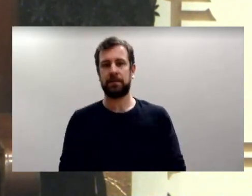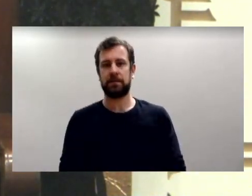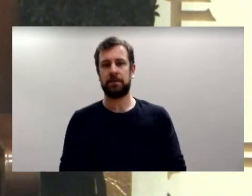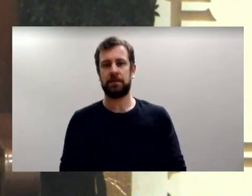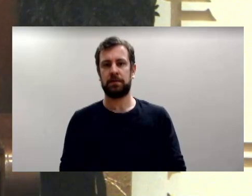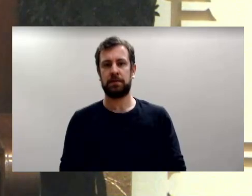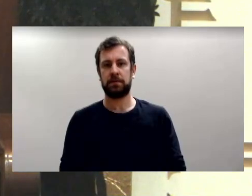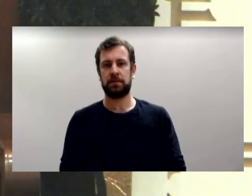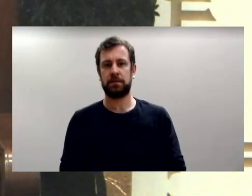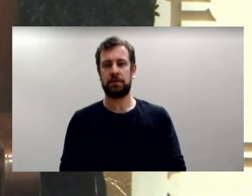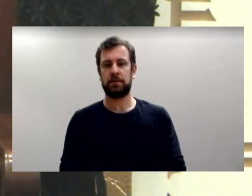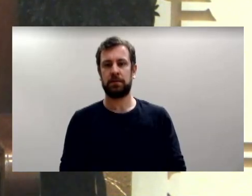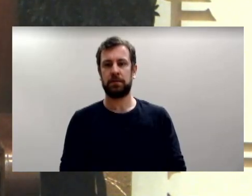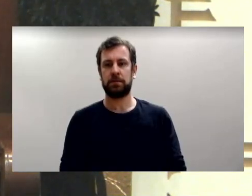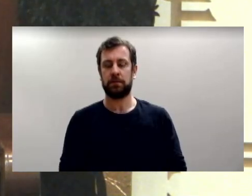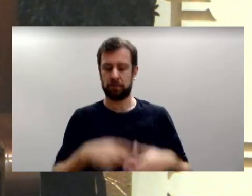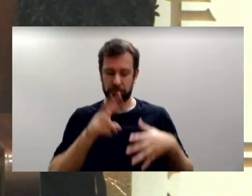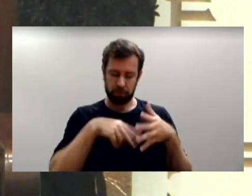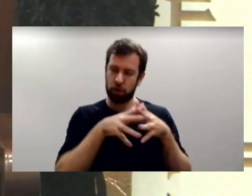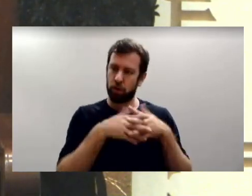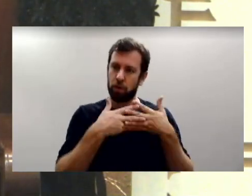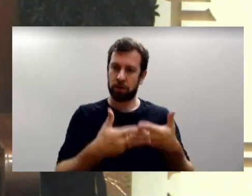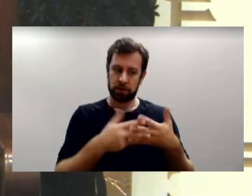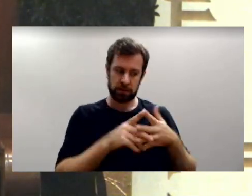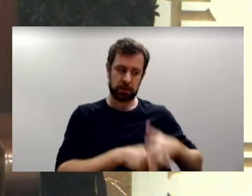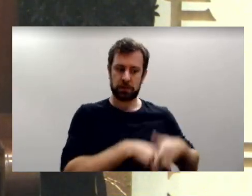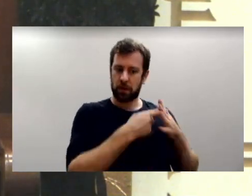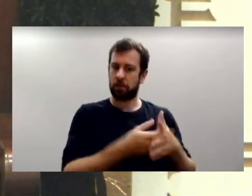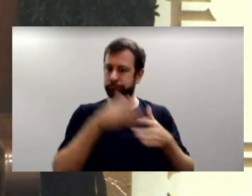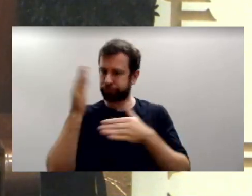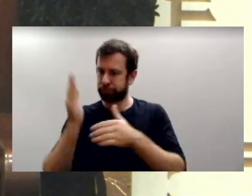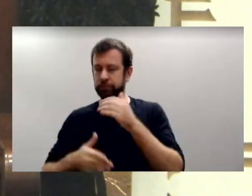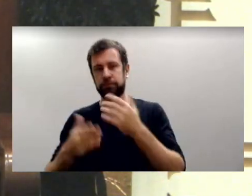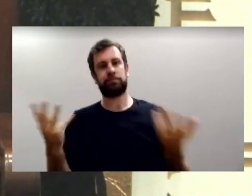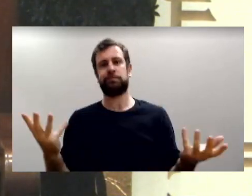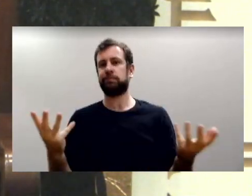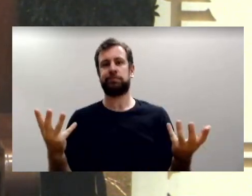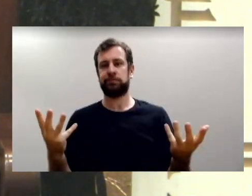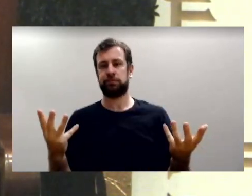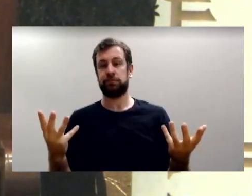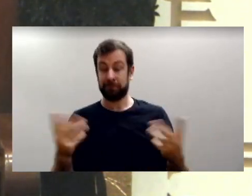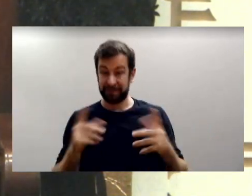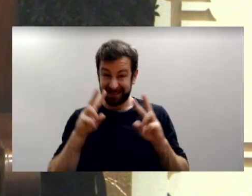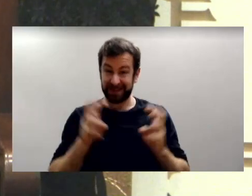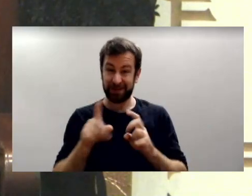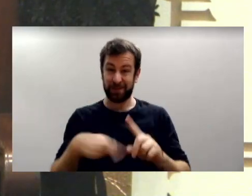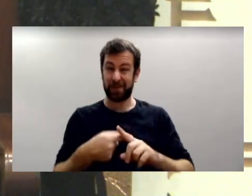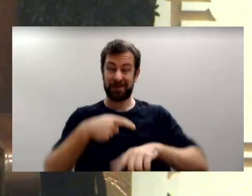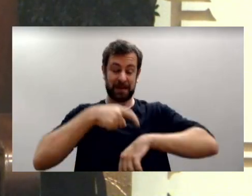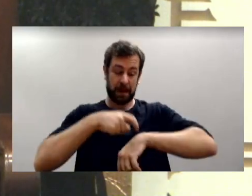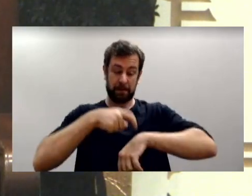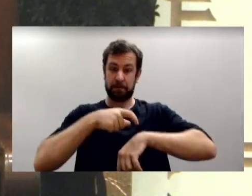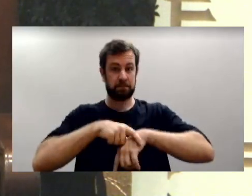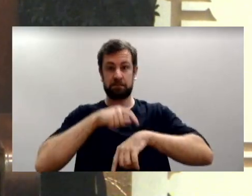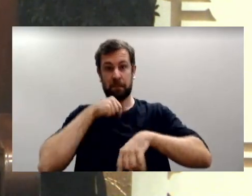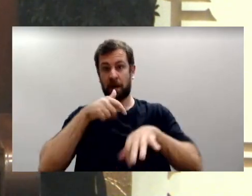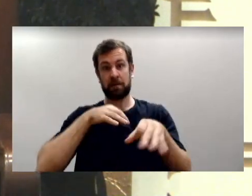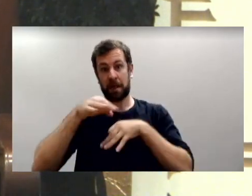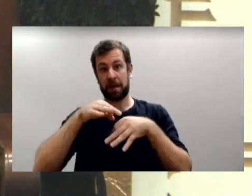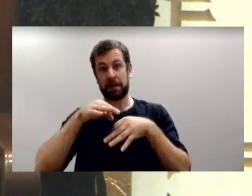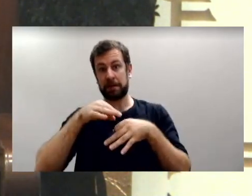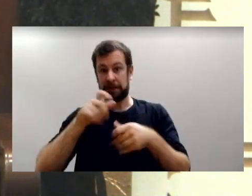Read the Quran from the beginning to the end. Even the issue of the timing is not there in